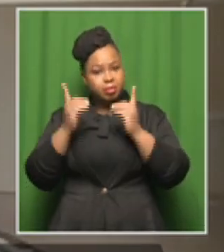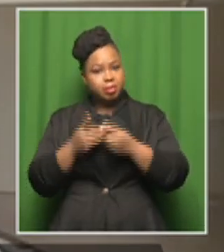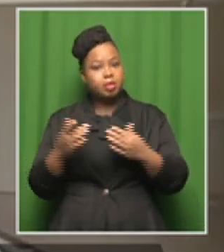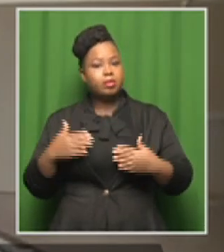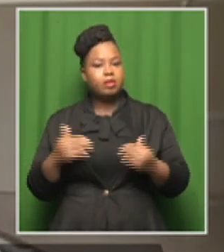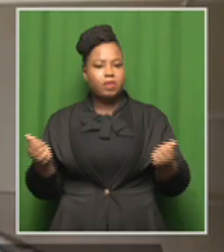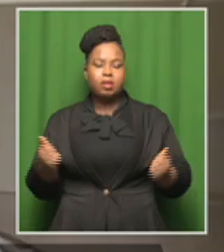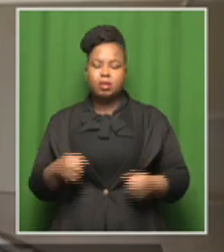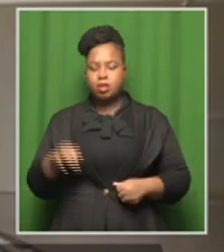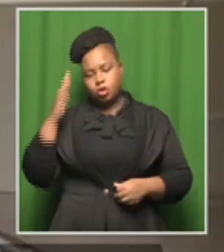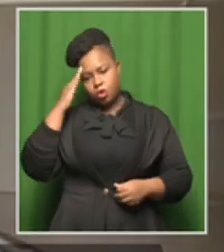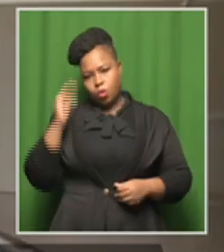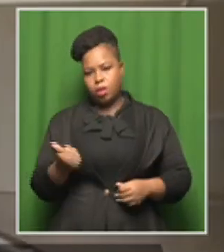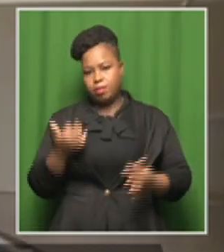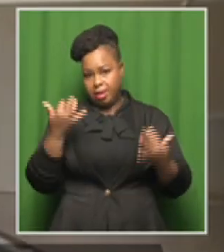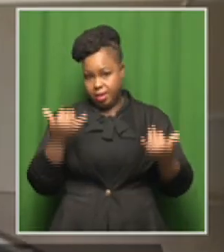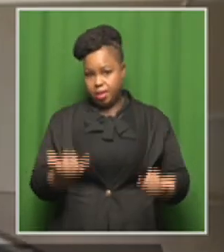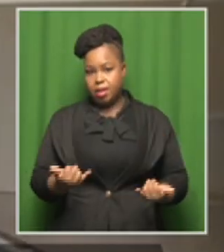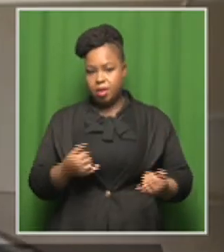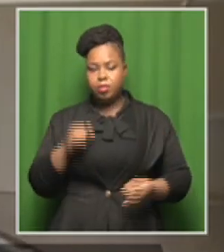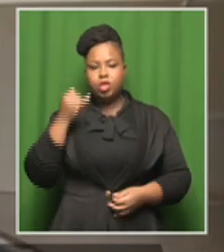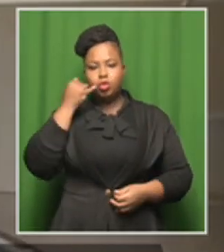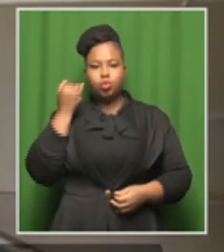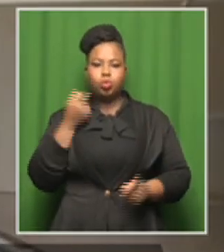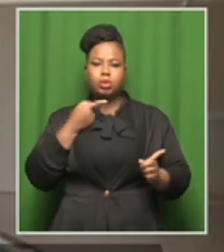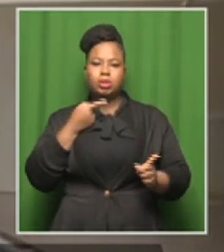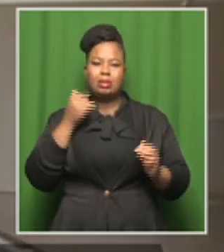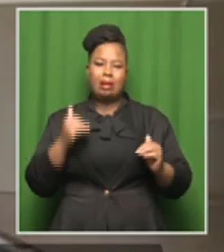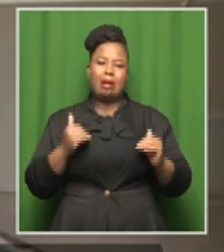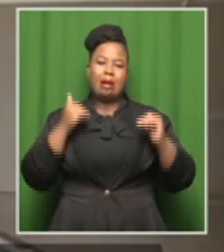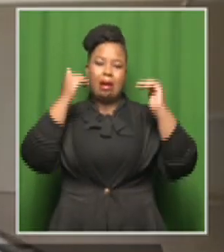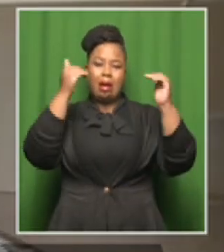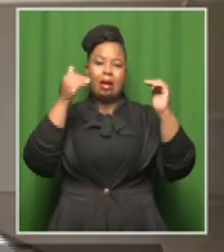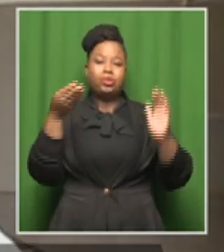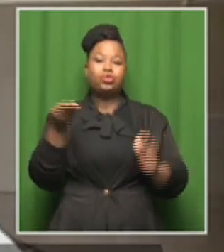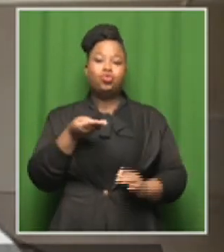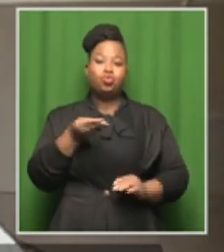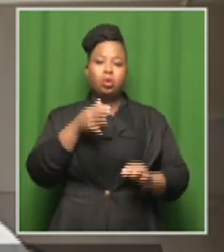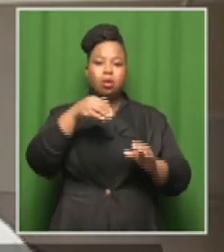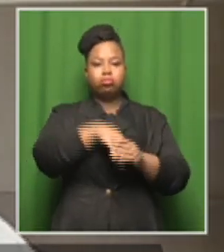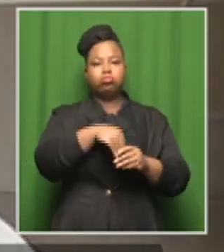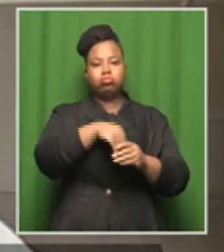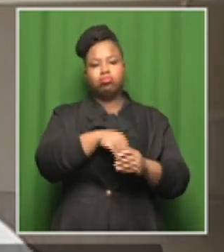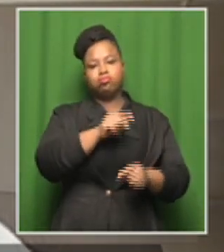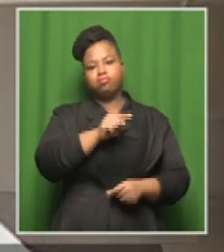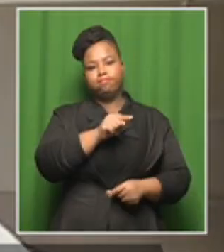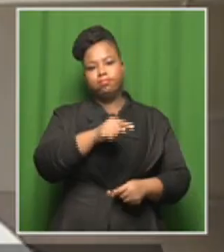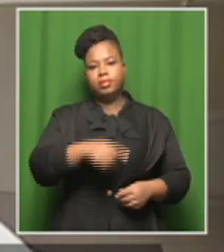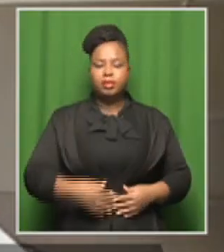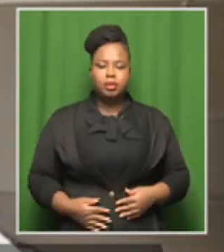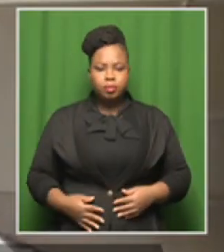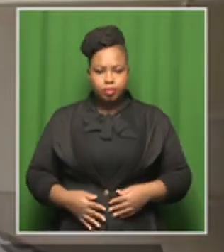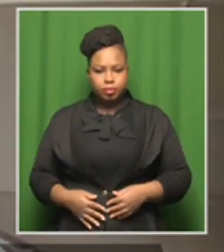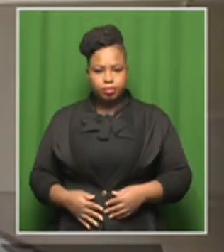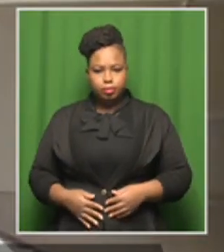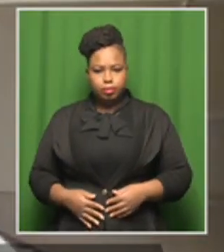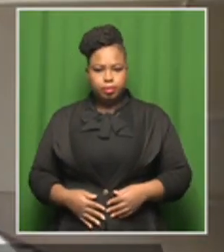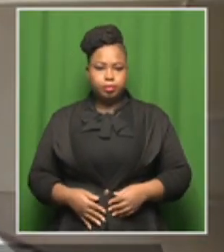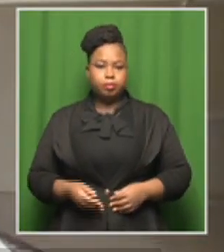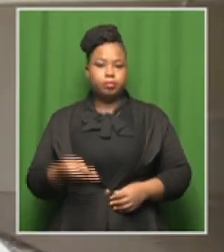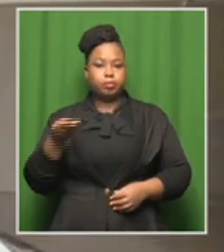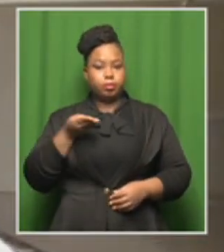that juices, at the moment, juices are they have the highest sugar content. So in terms of sugar